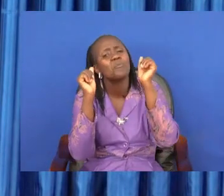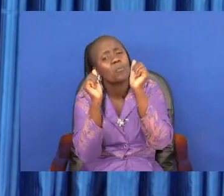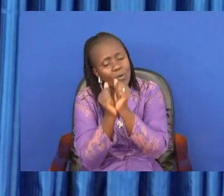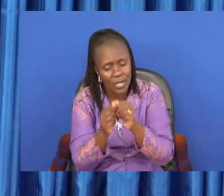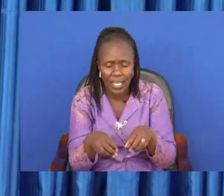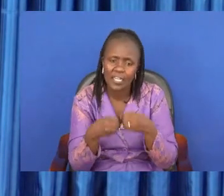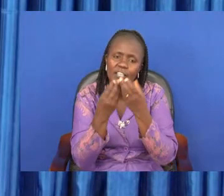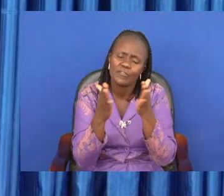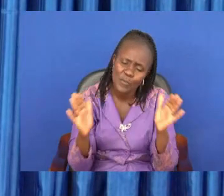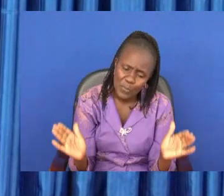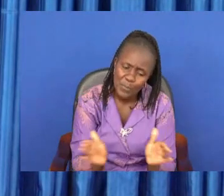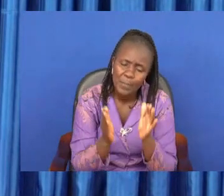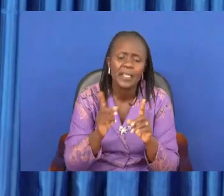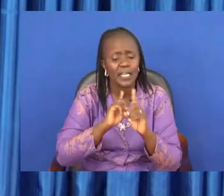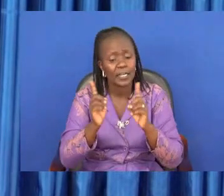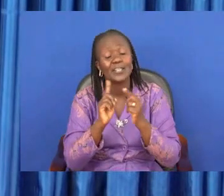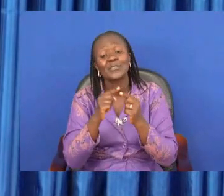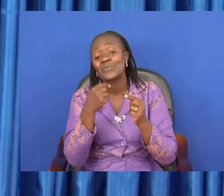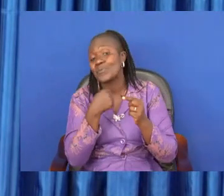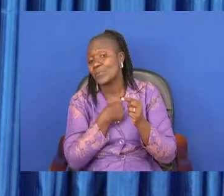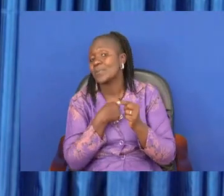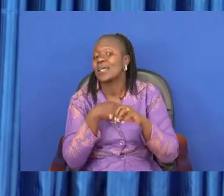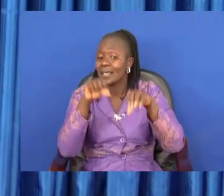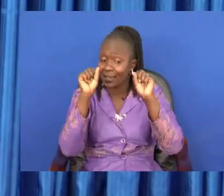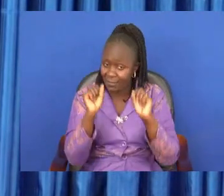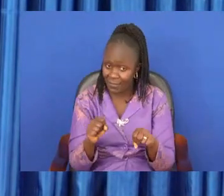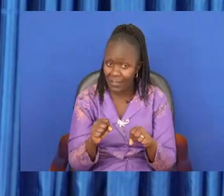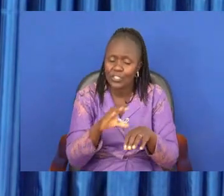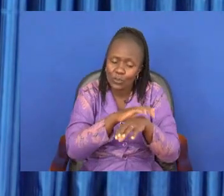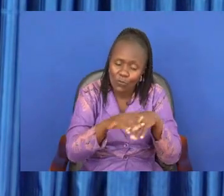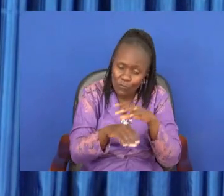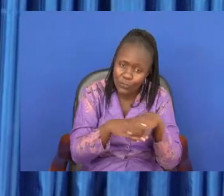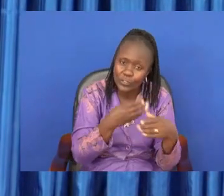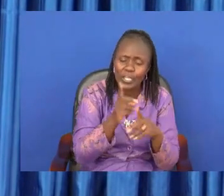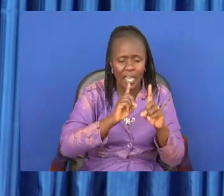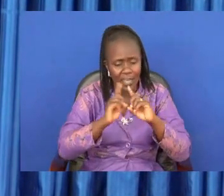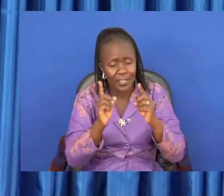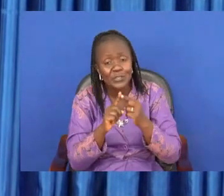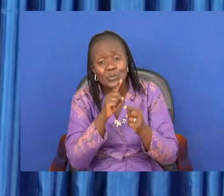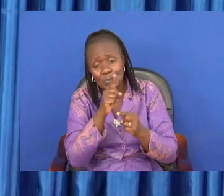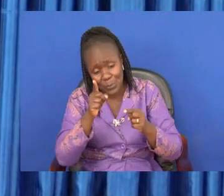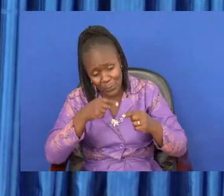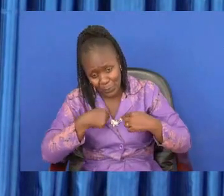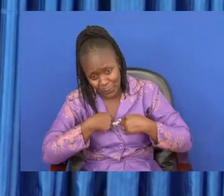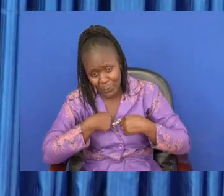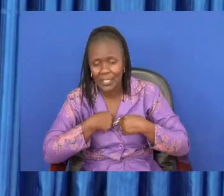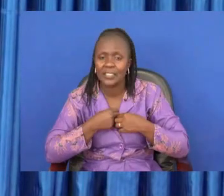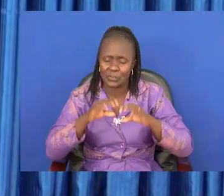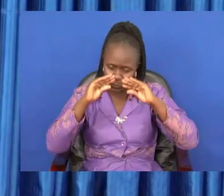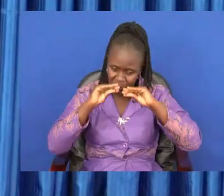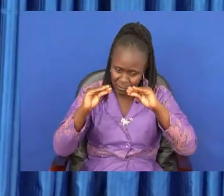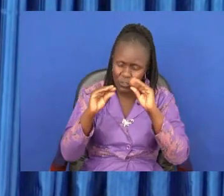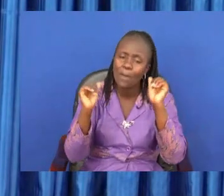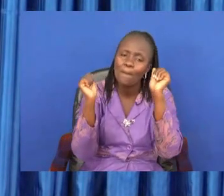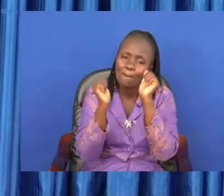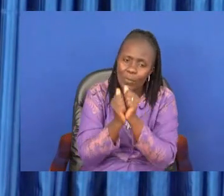I'll be able to encourage you. As you run to me, I'll be able to comfort you. As you run to me, I'll be able to teach you.